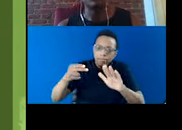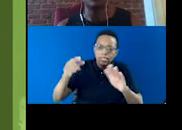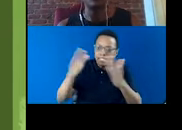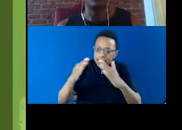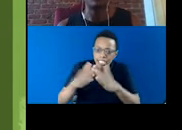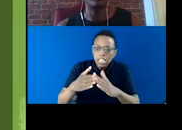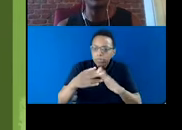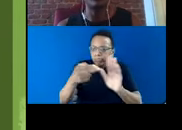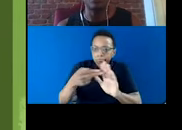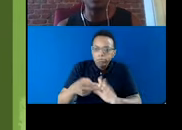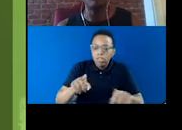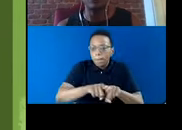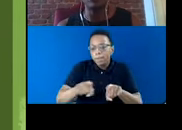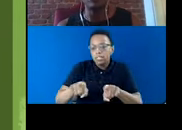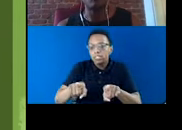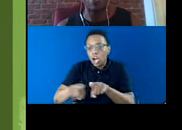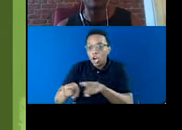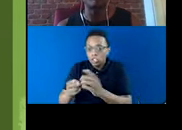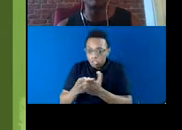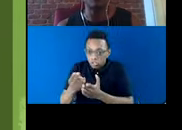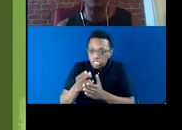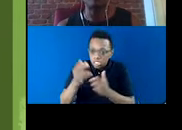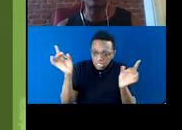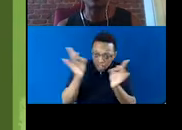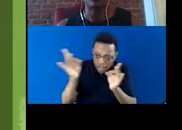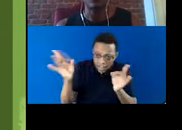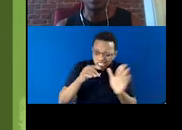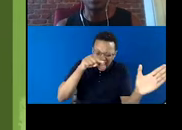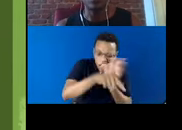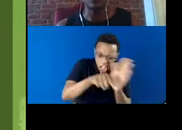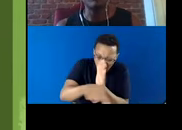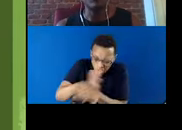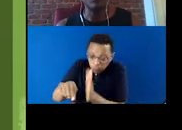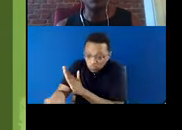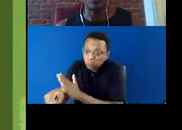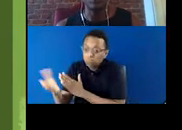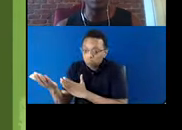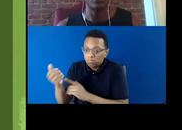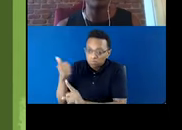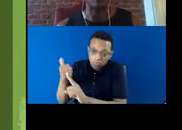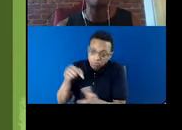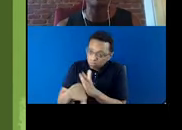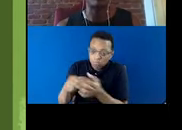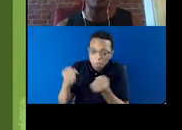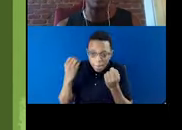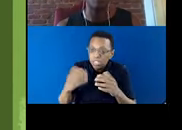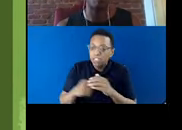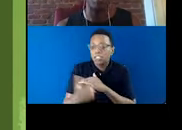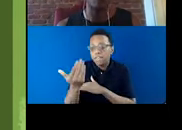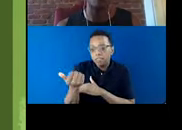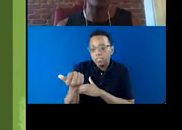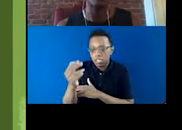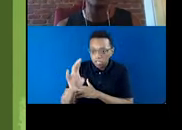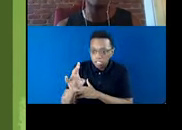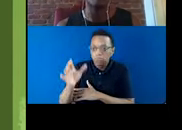is also true is that he was a violent mass murderer. In 1513, he was traveling through the Isthmus